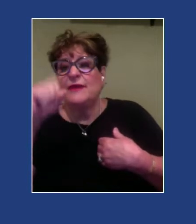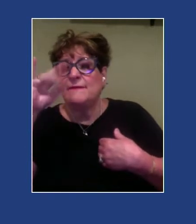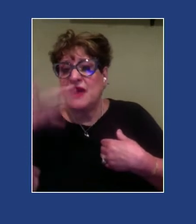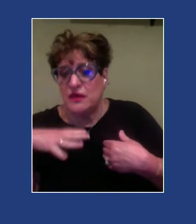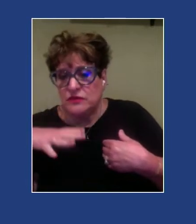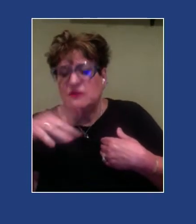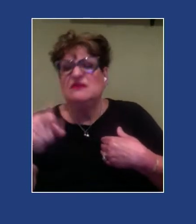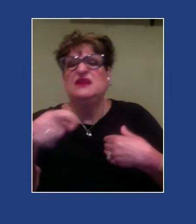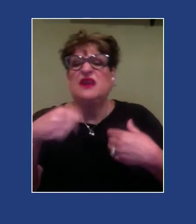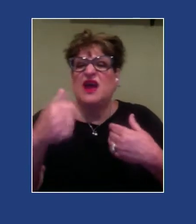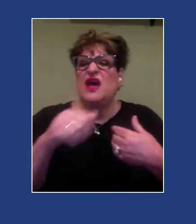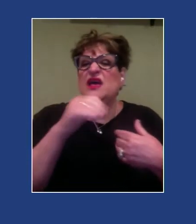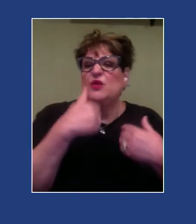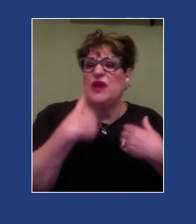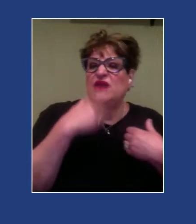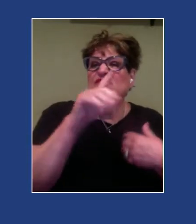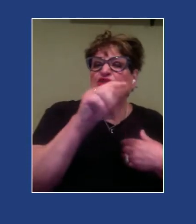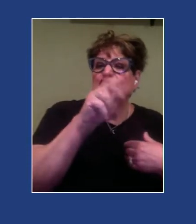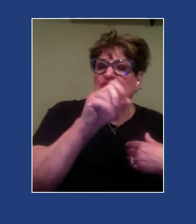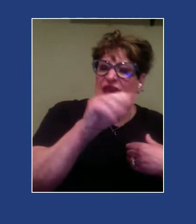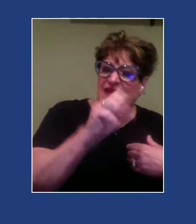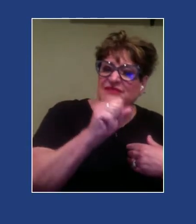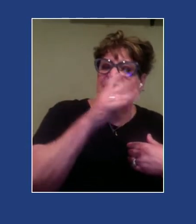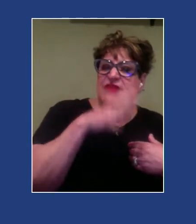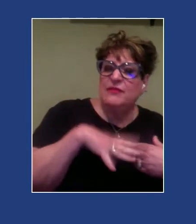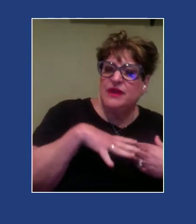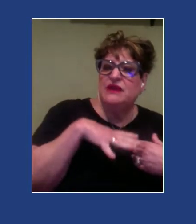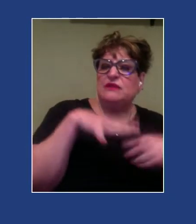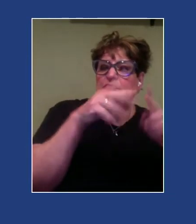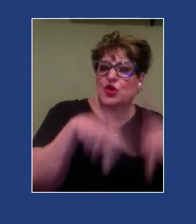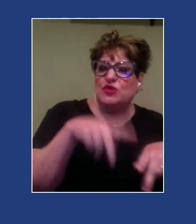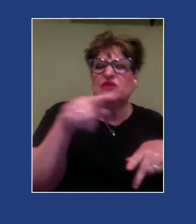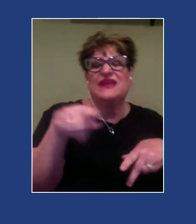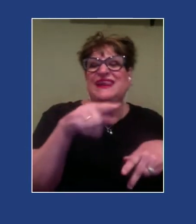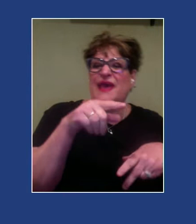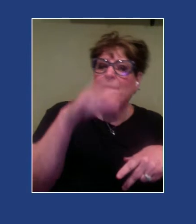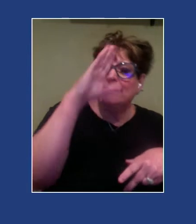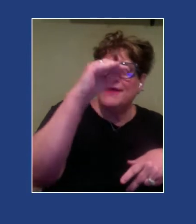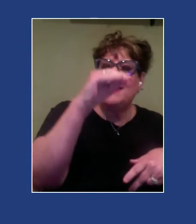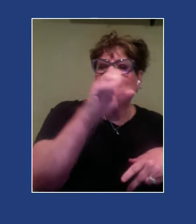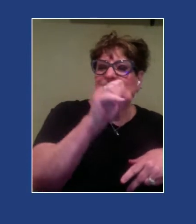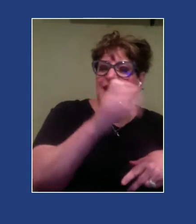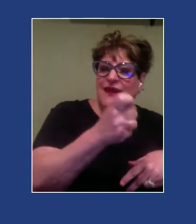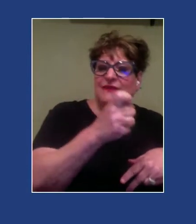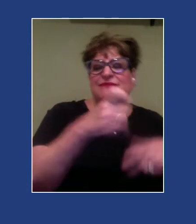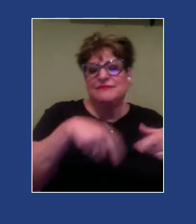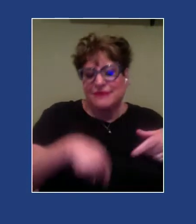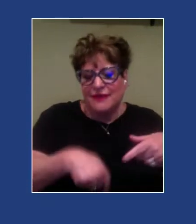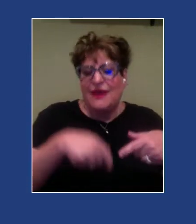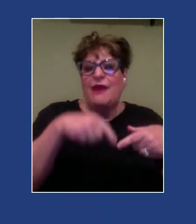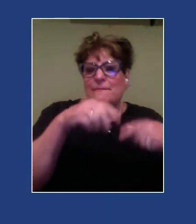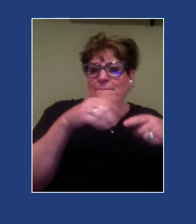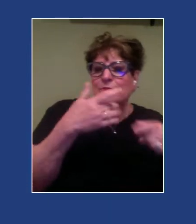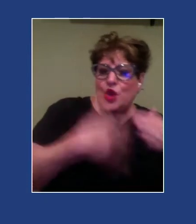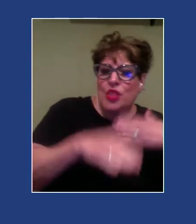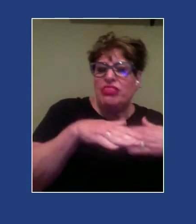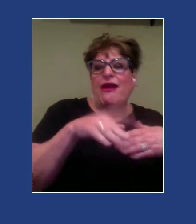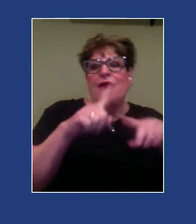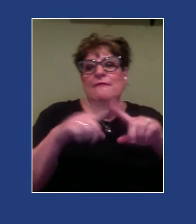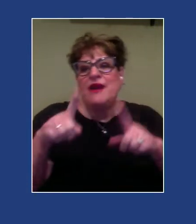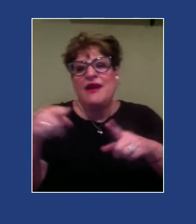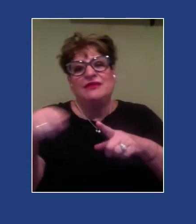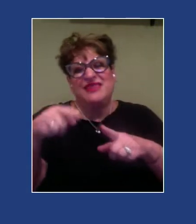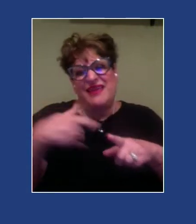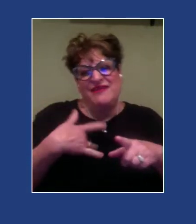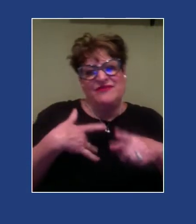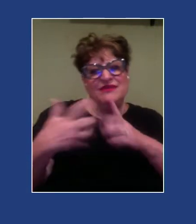identities. A transfeminine person is someone assigned male sex at birth who identifies more with femininity than with masculinity. They may identify in